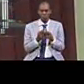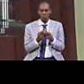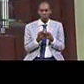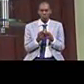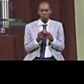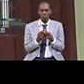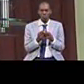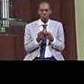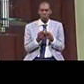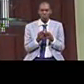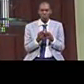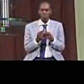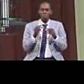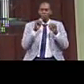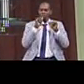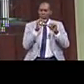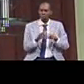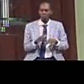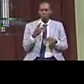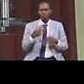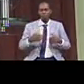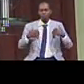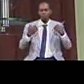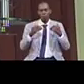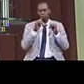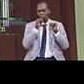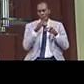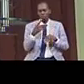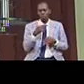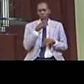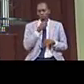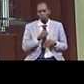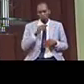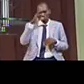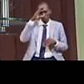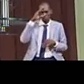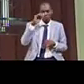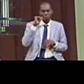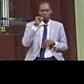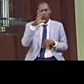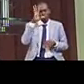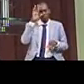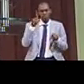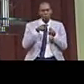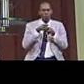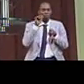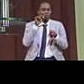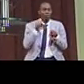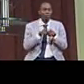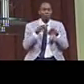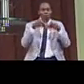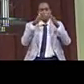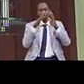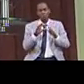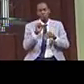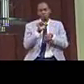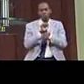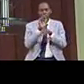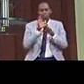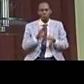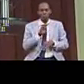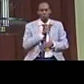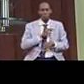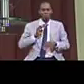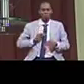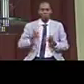Bless the young and bless the old, the men and the women, the brothers and the sisters, the leaders and the workers and the members. Oh